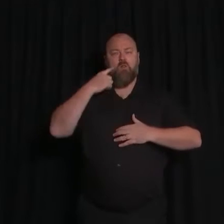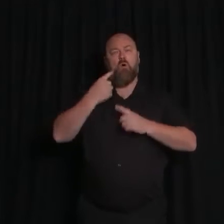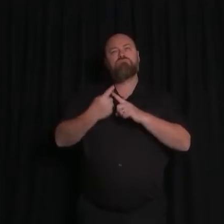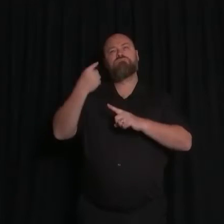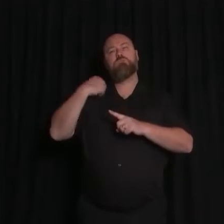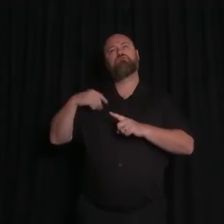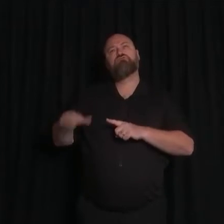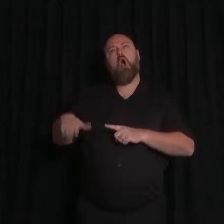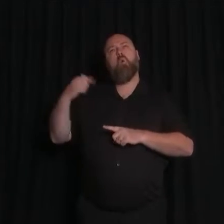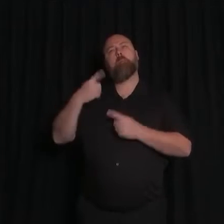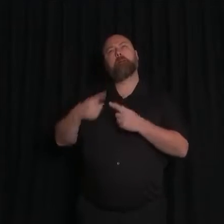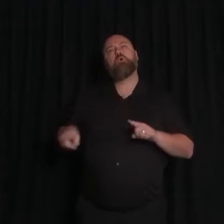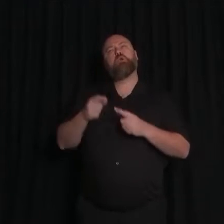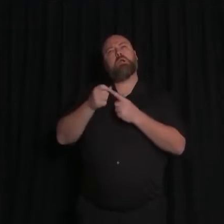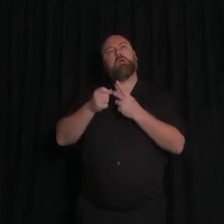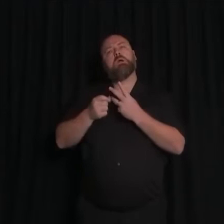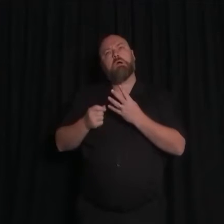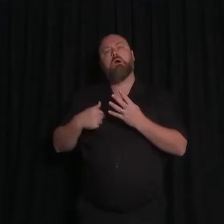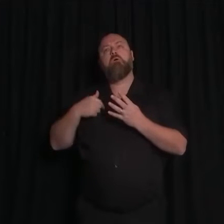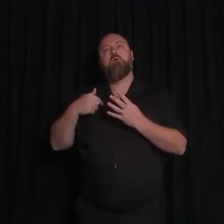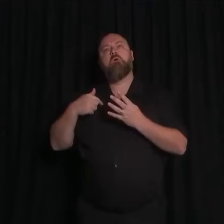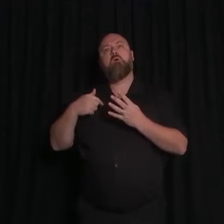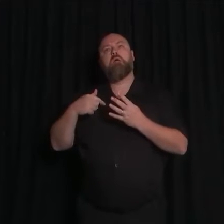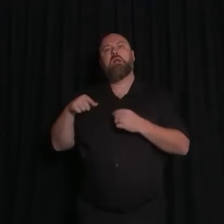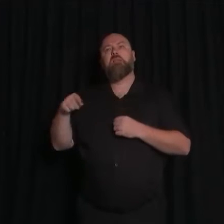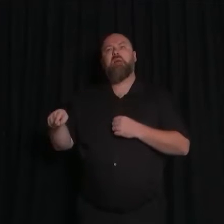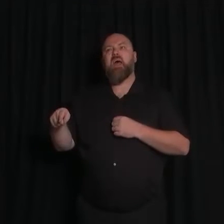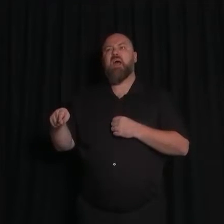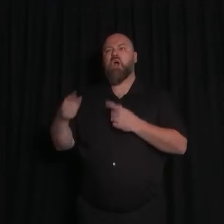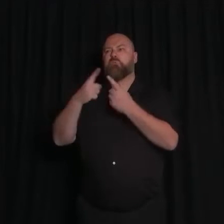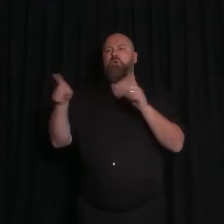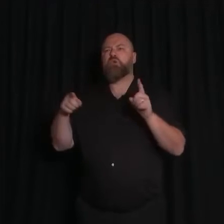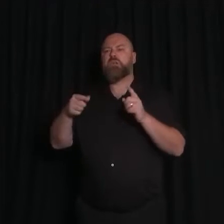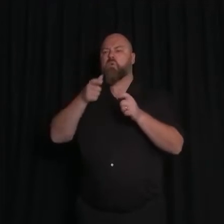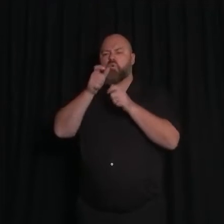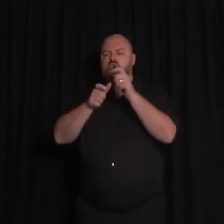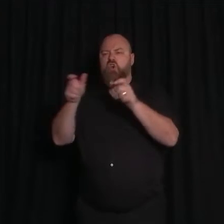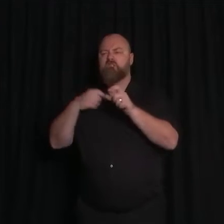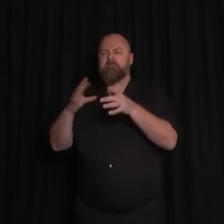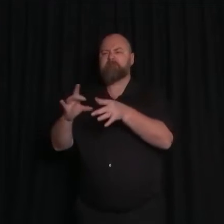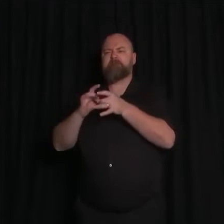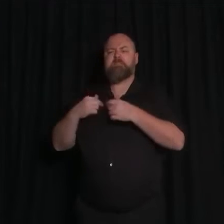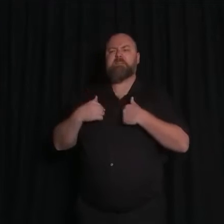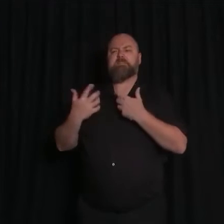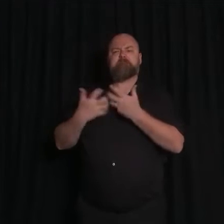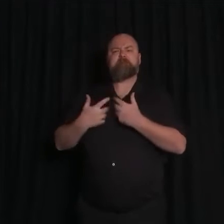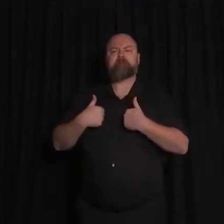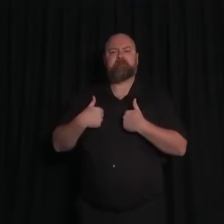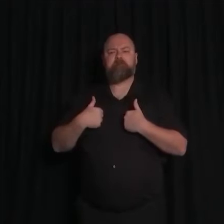and how lyrically, it didn't relate to me at all. I would be singing songs